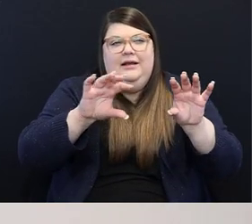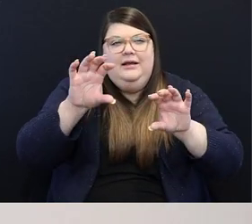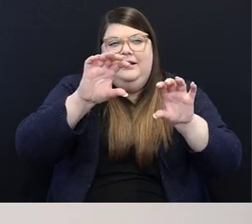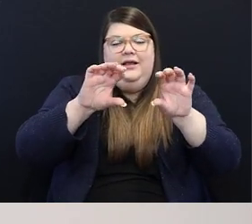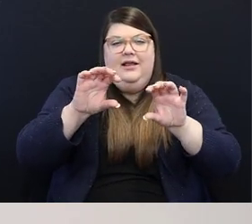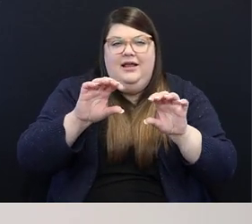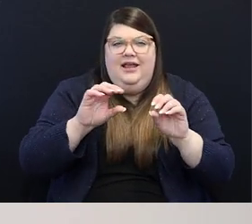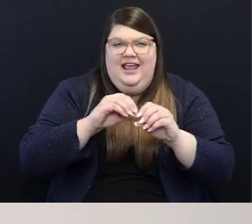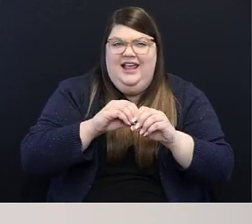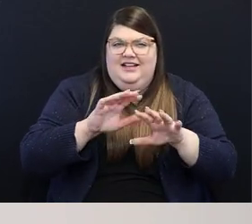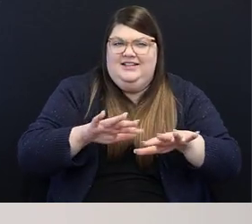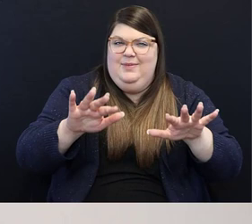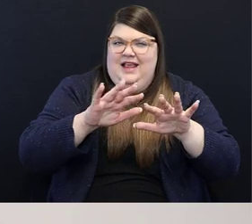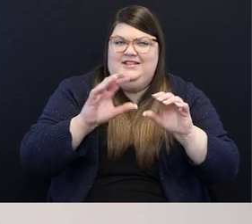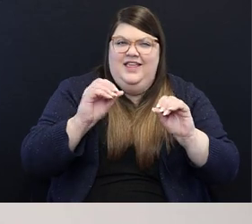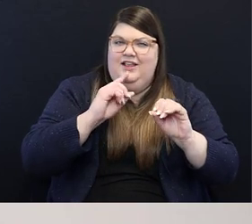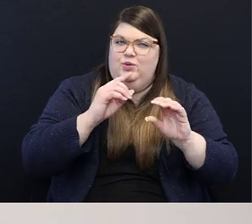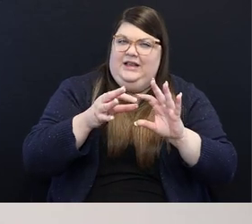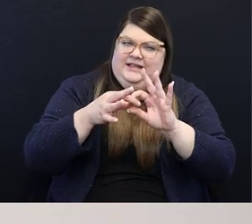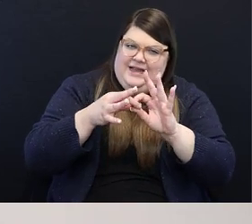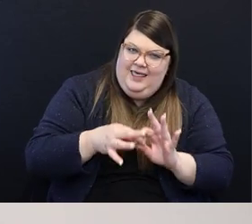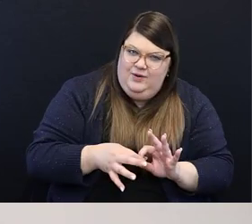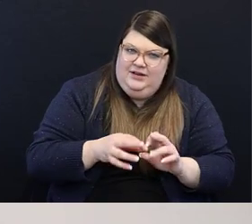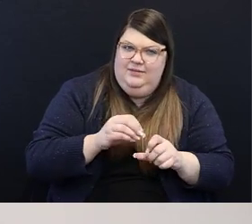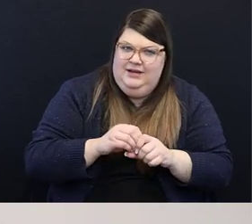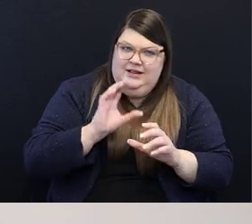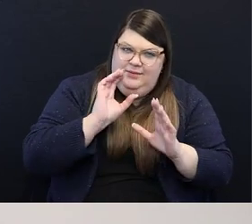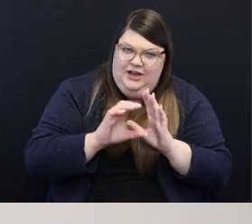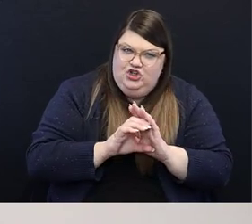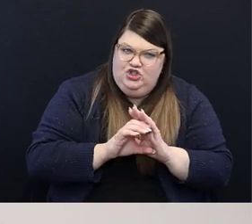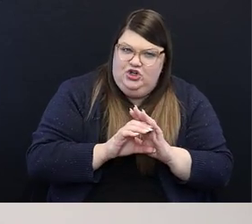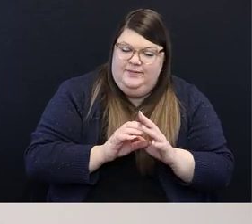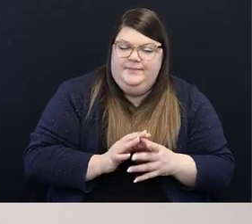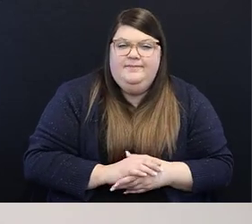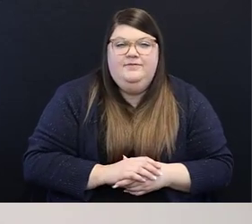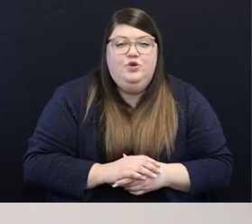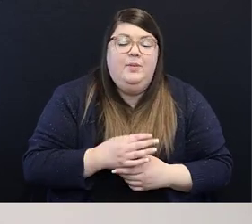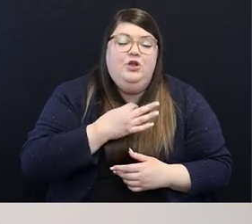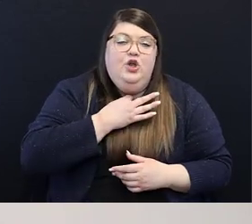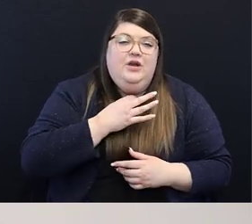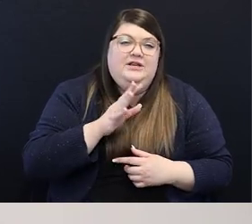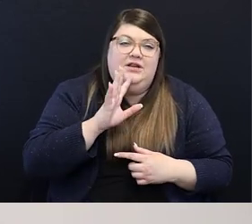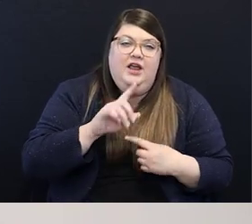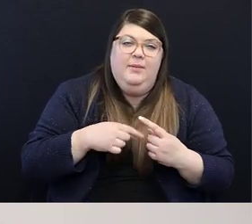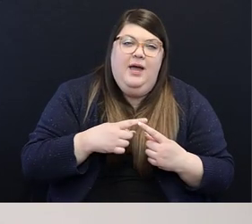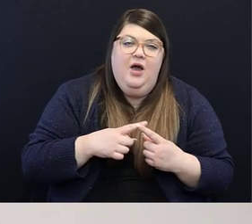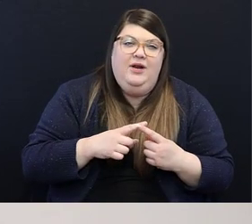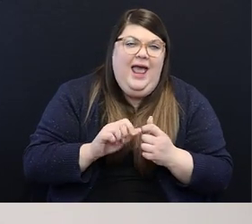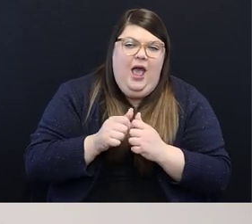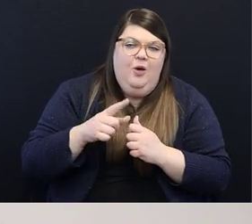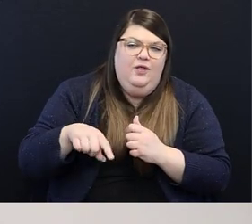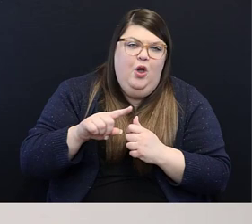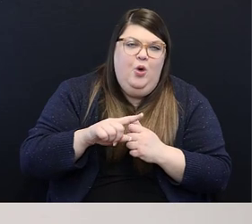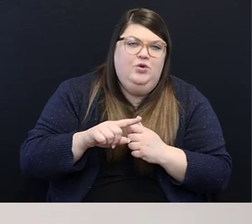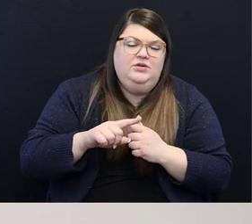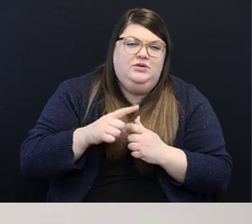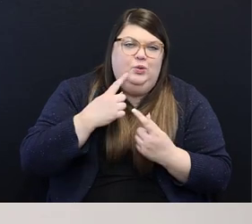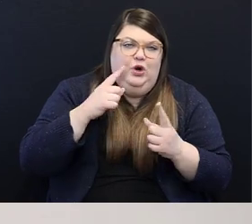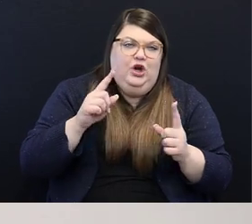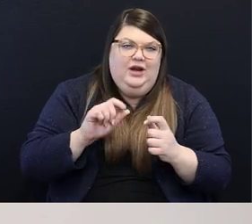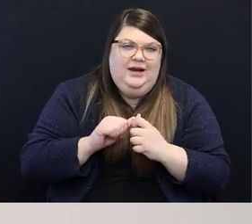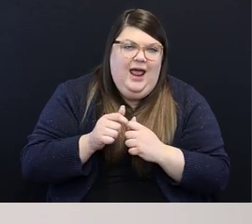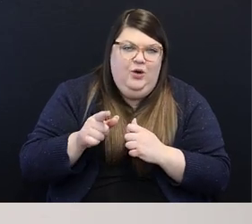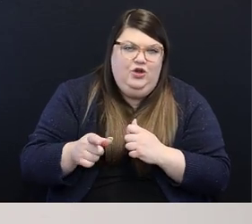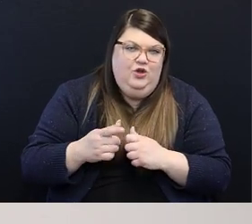tethering them within the picture plane. So I'd be curious to talk a little bit more about how those paintings operate and how you